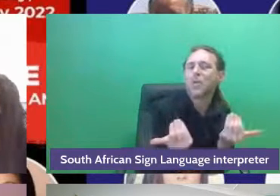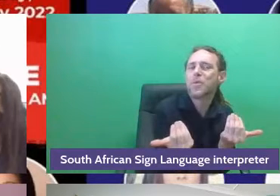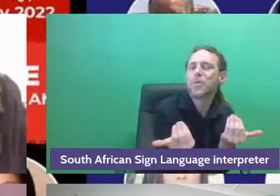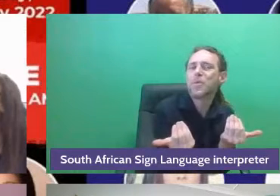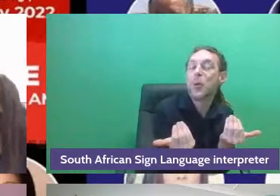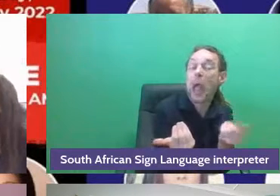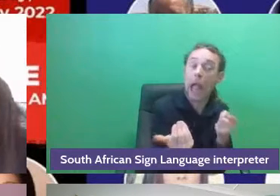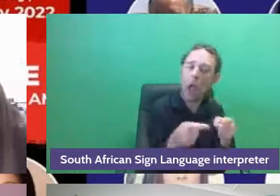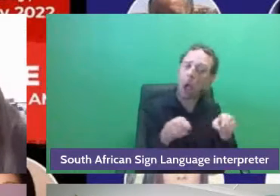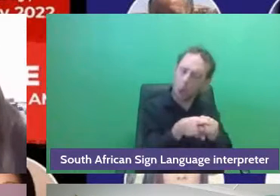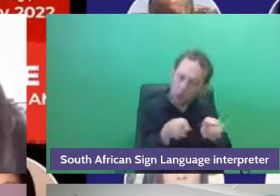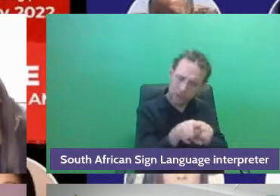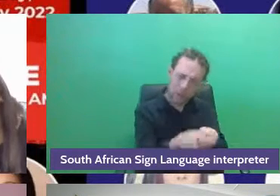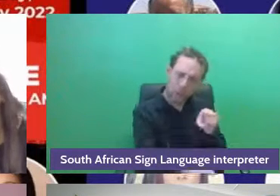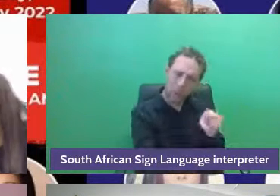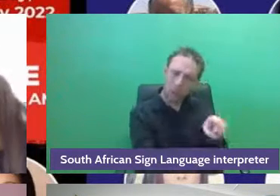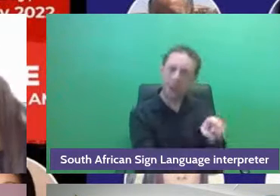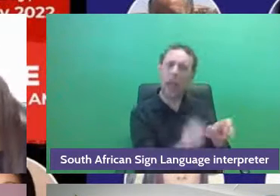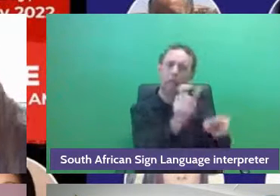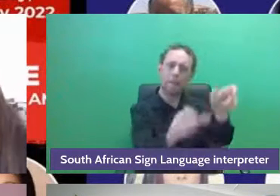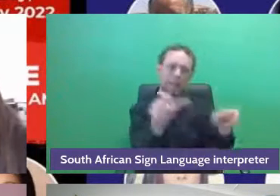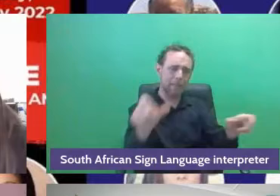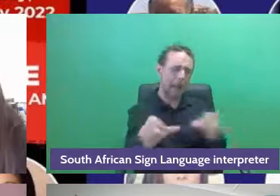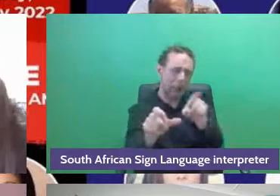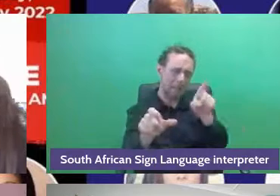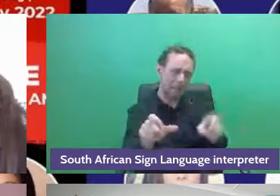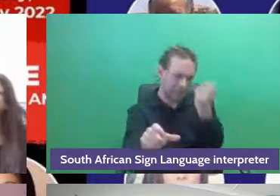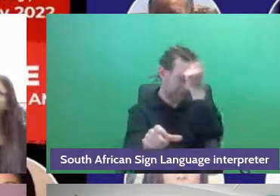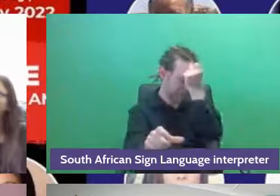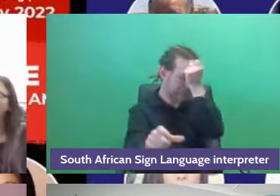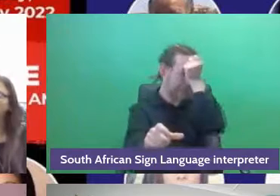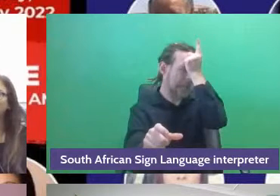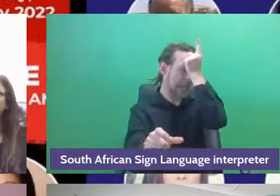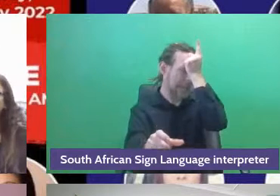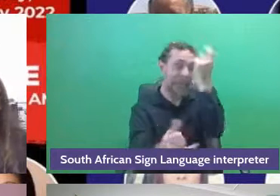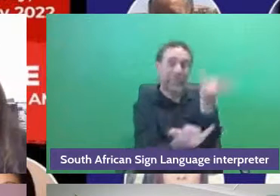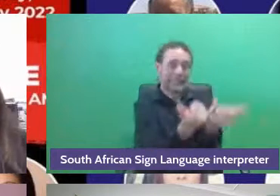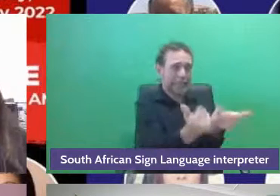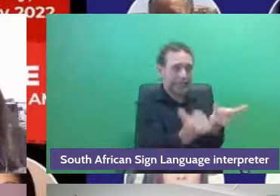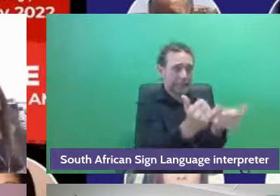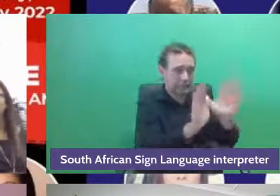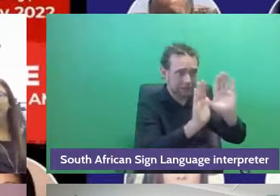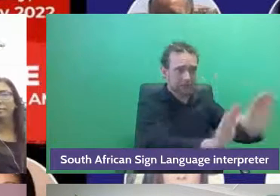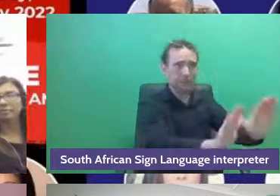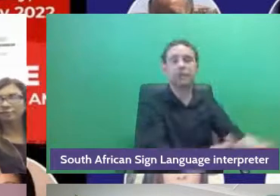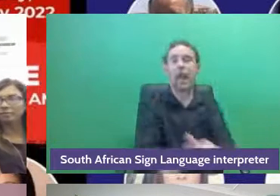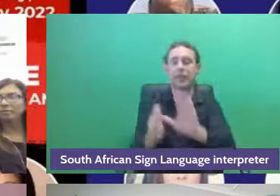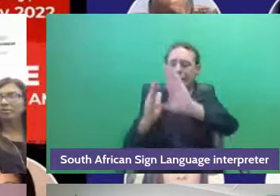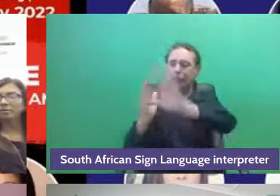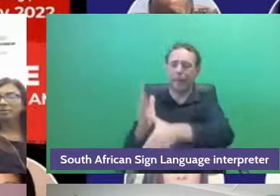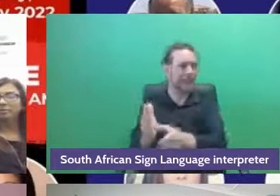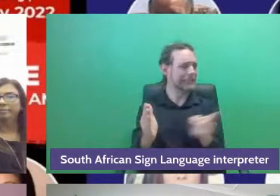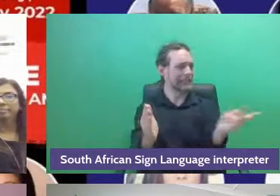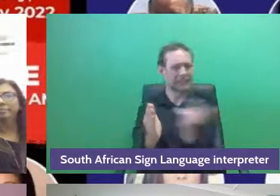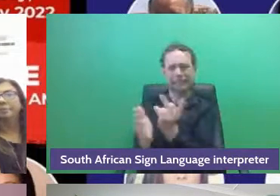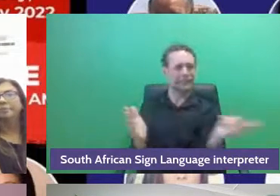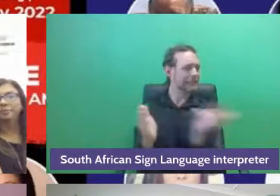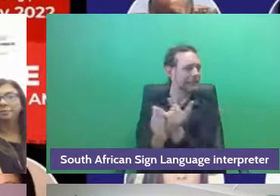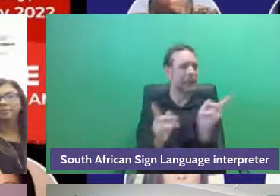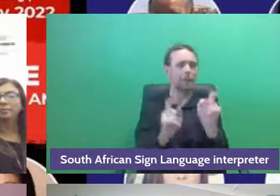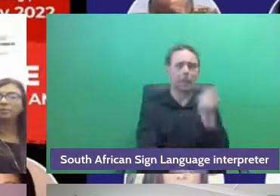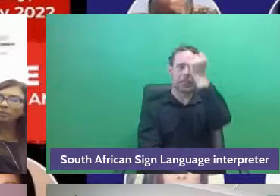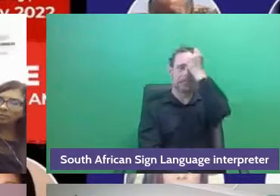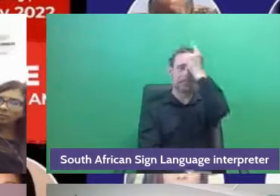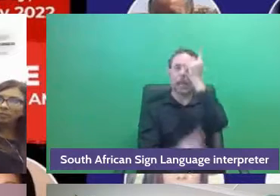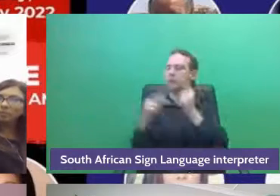for people to understand about the intersection between disability and sexuality, and the unique challenges that persons with